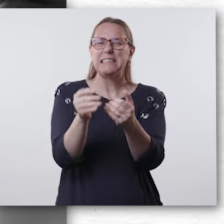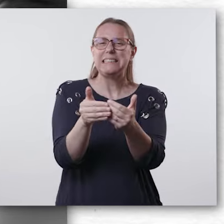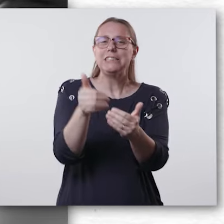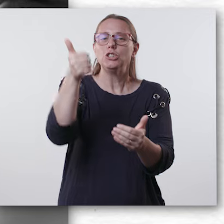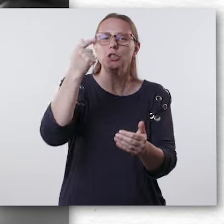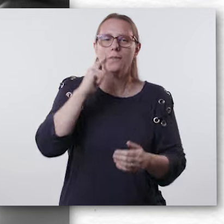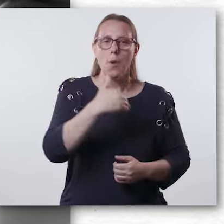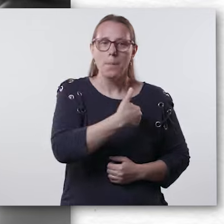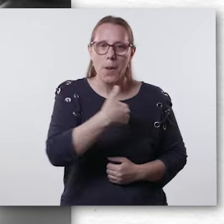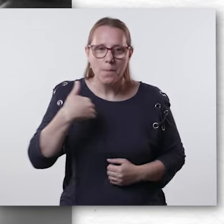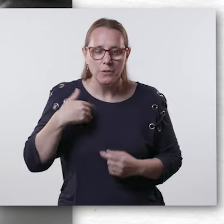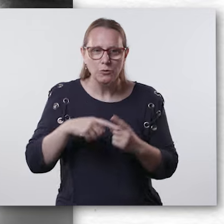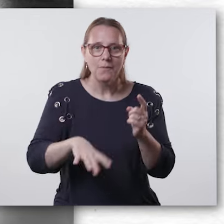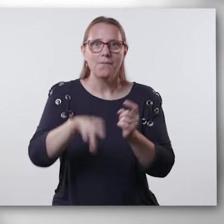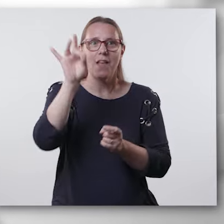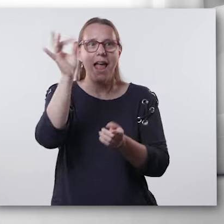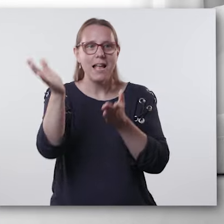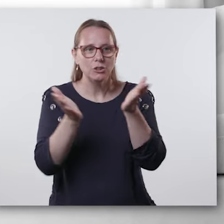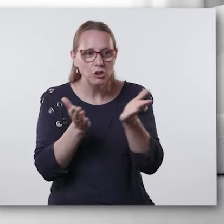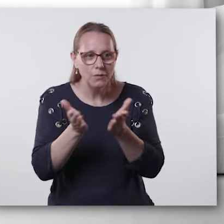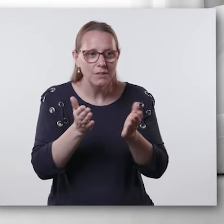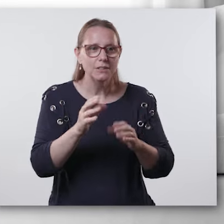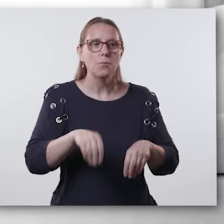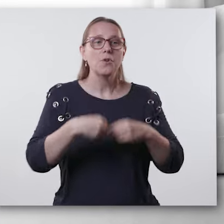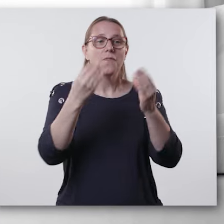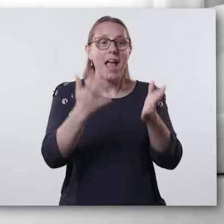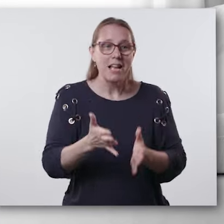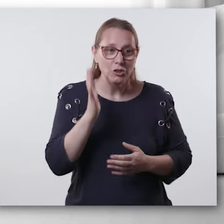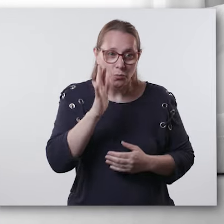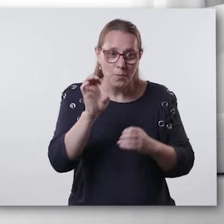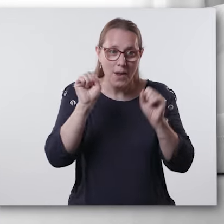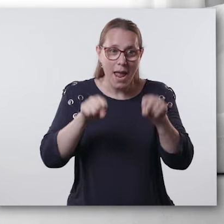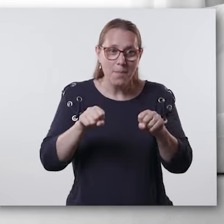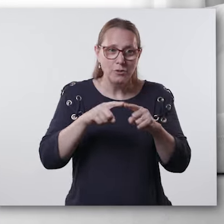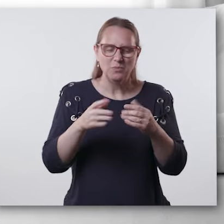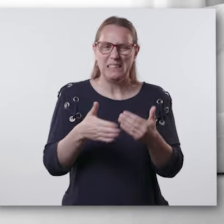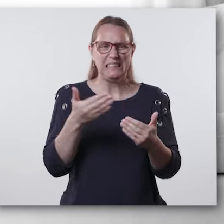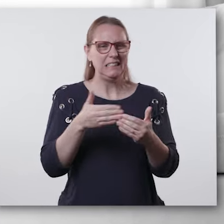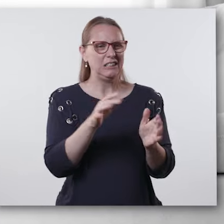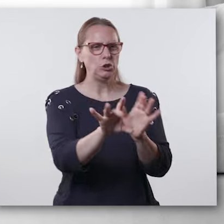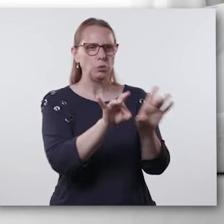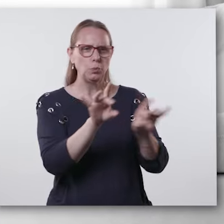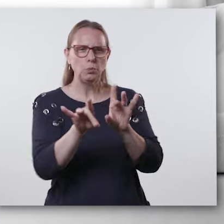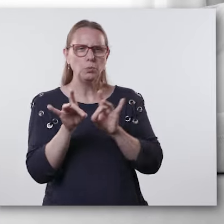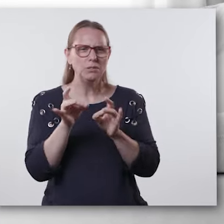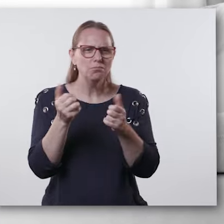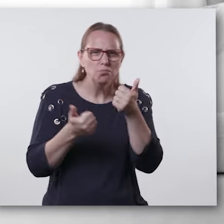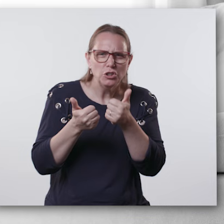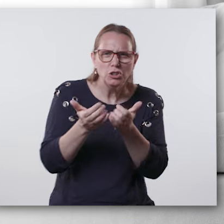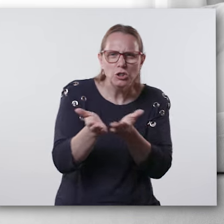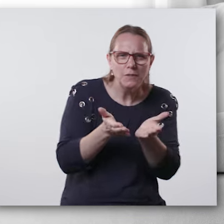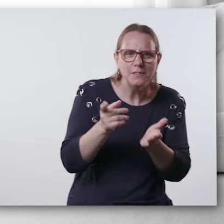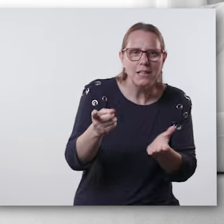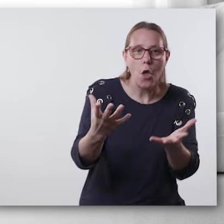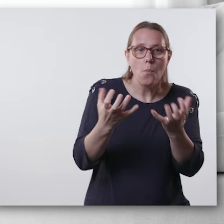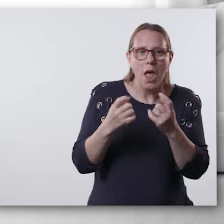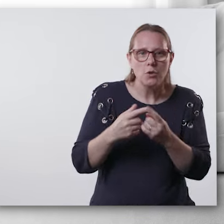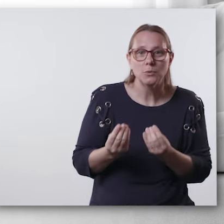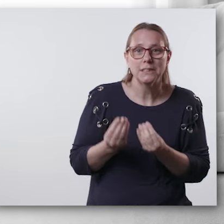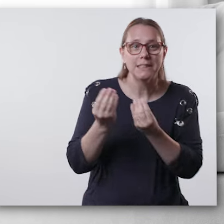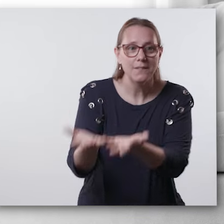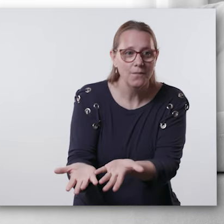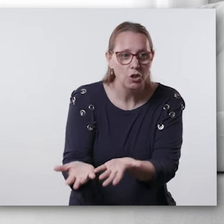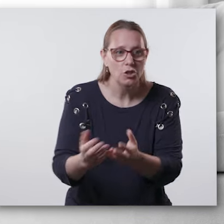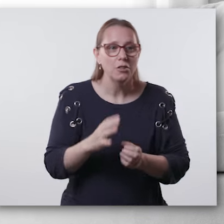find services. Providers will also be able to easily choose the services they want to deliver and